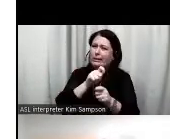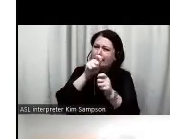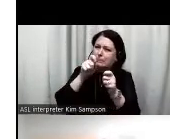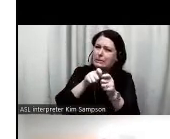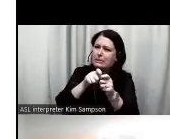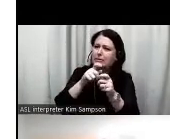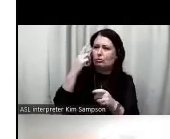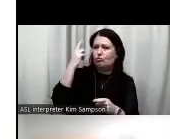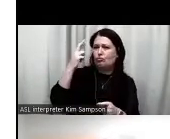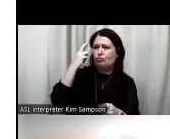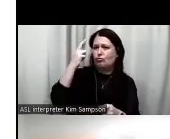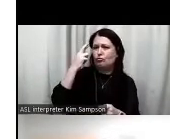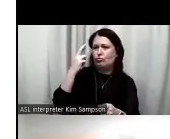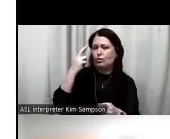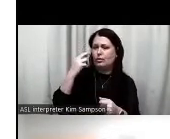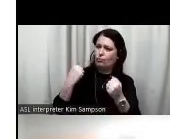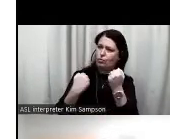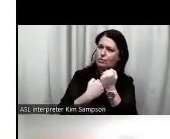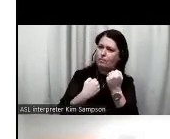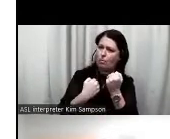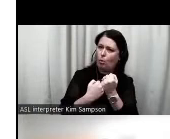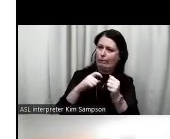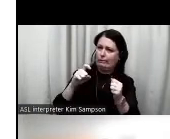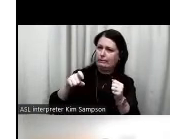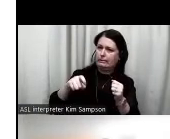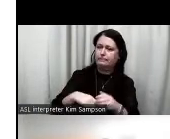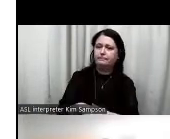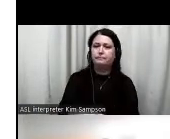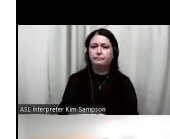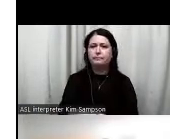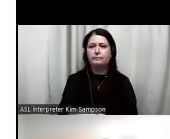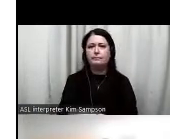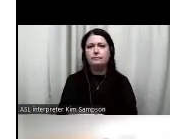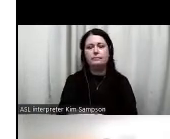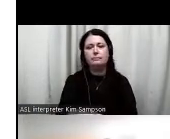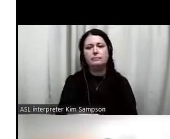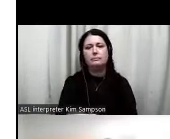specific that you are looking for. And